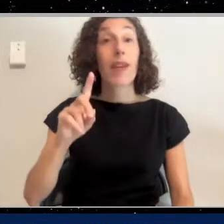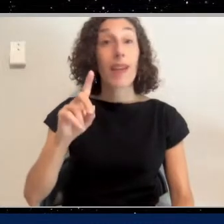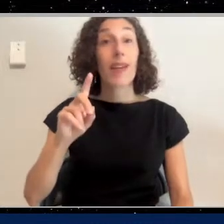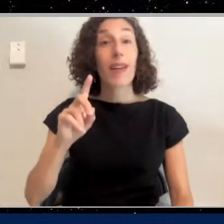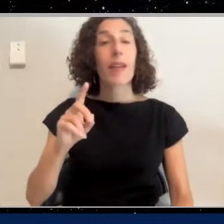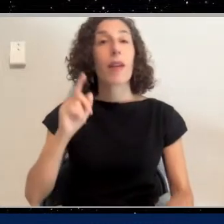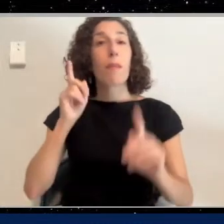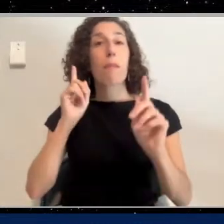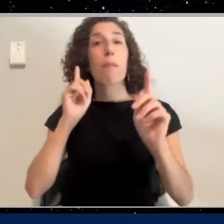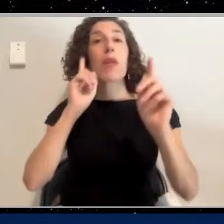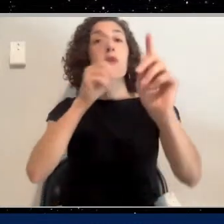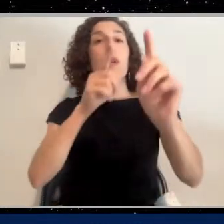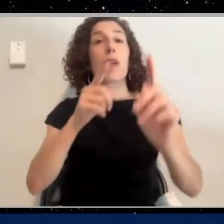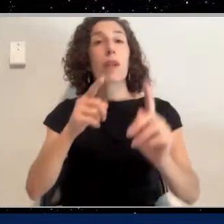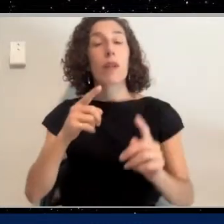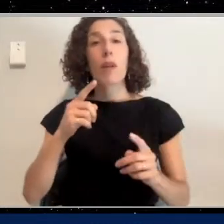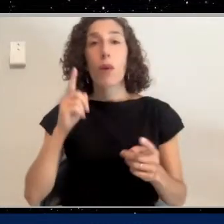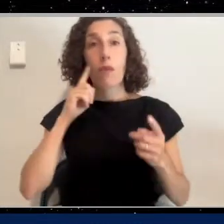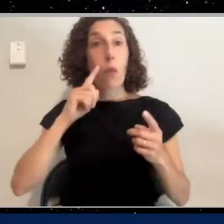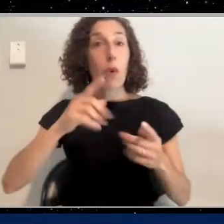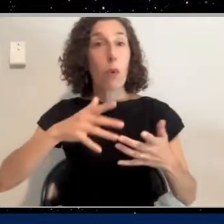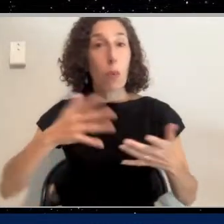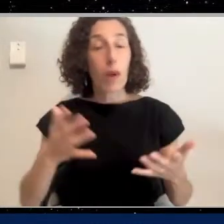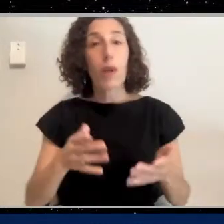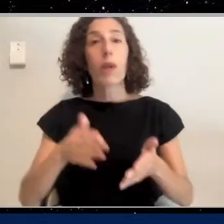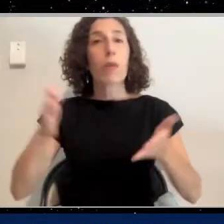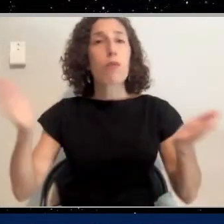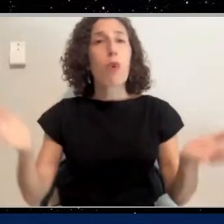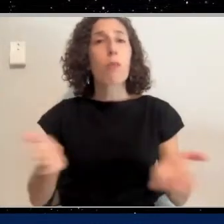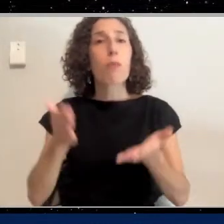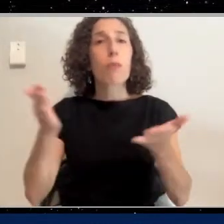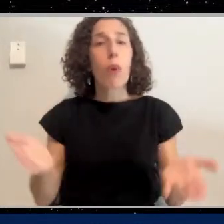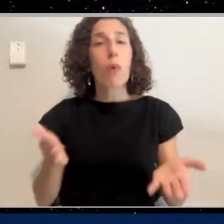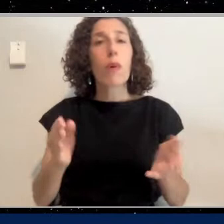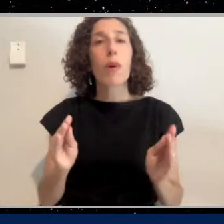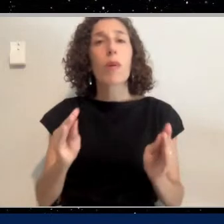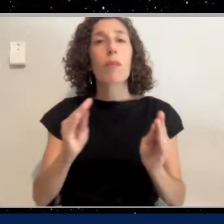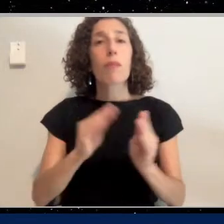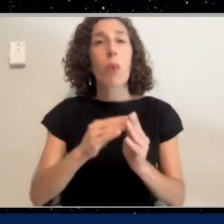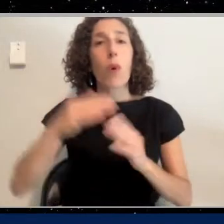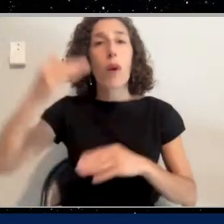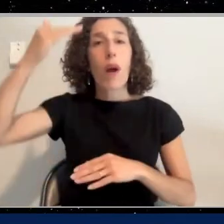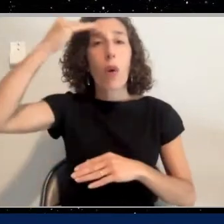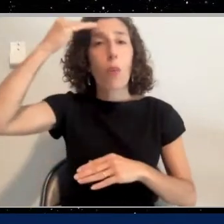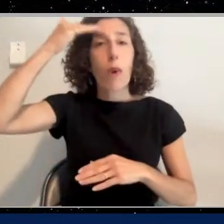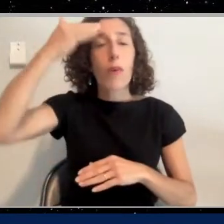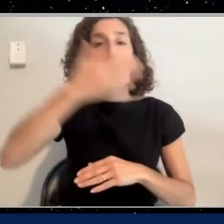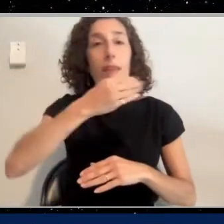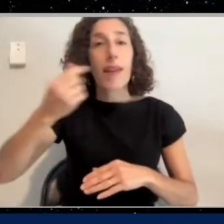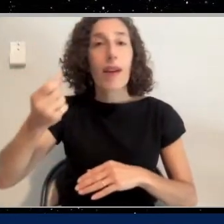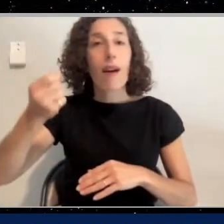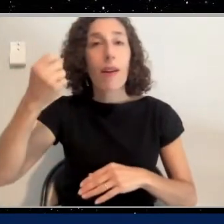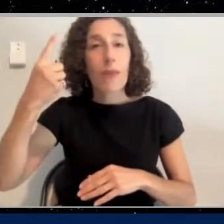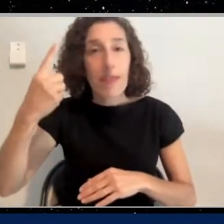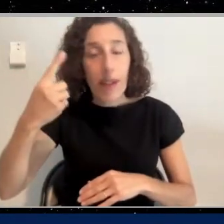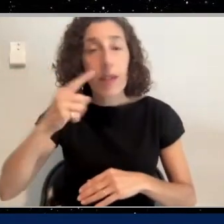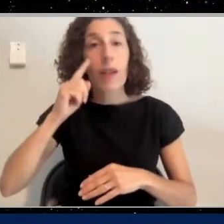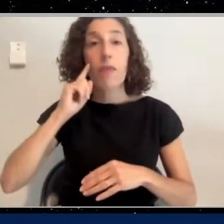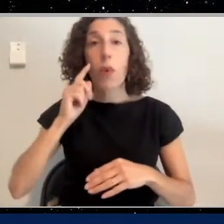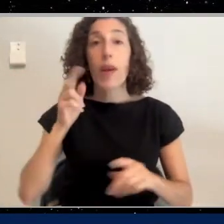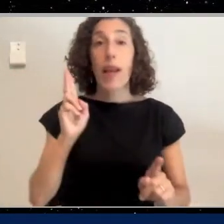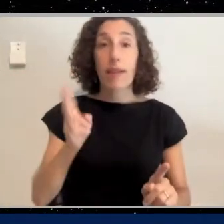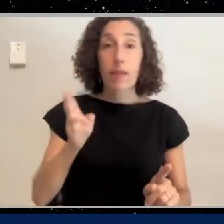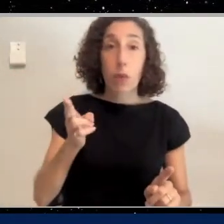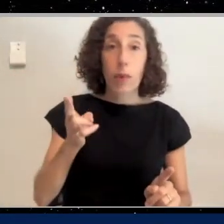Promote the awareness and understanding of history, science, and service through our collections, our exhibitions, and our